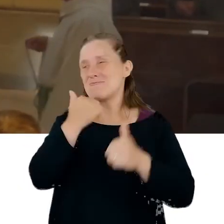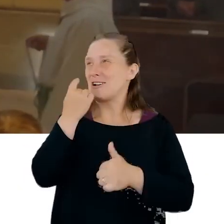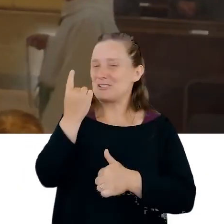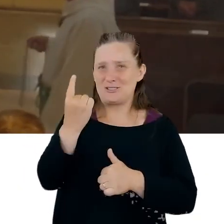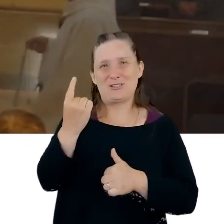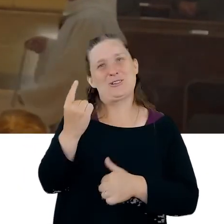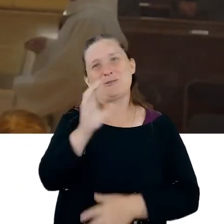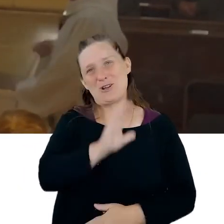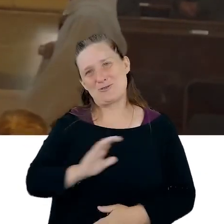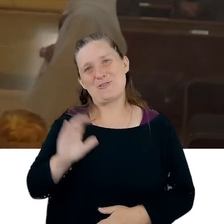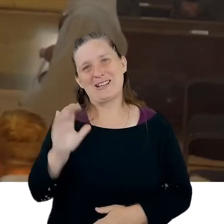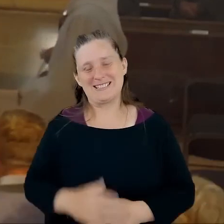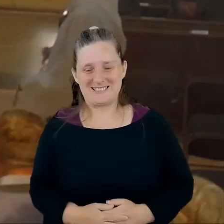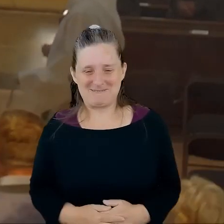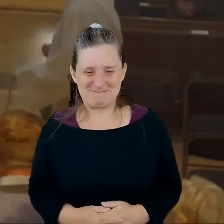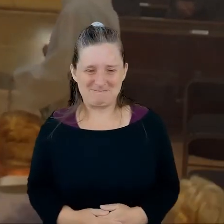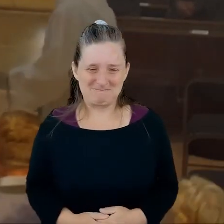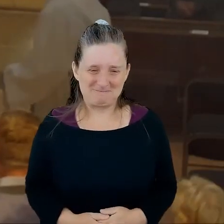Christ.